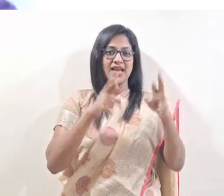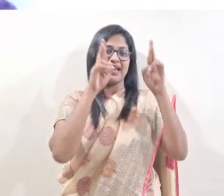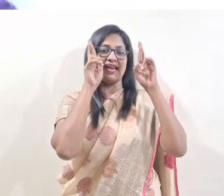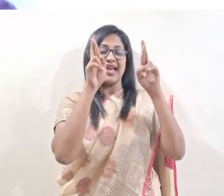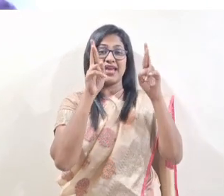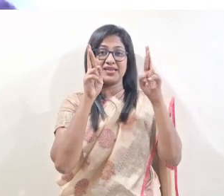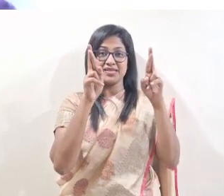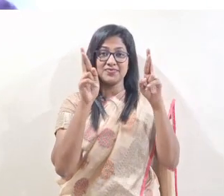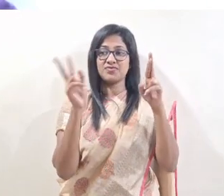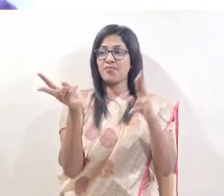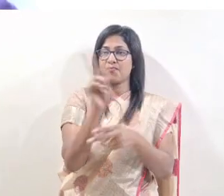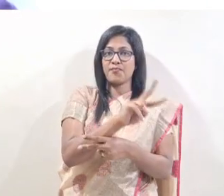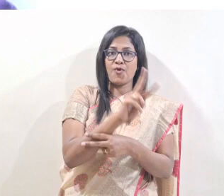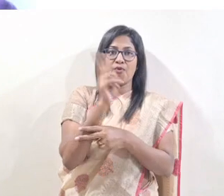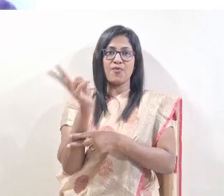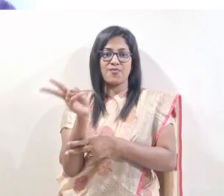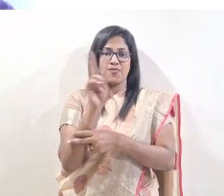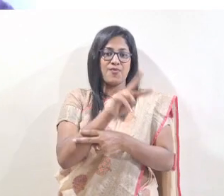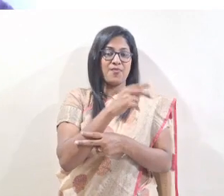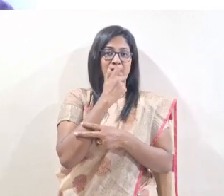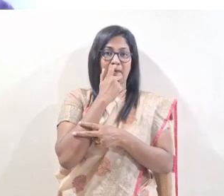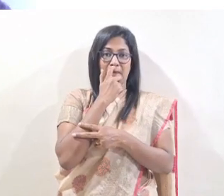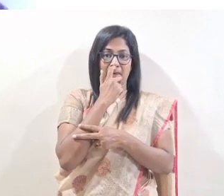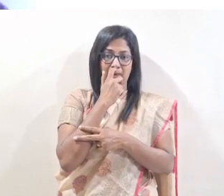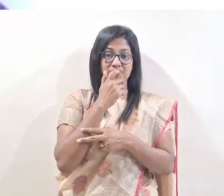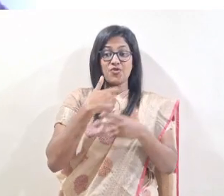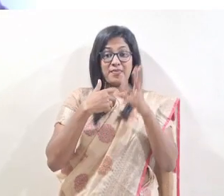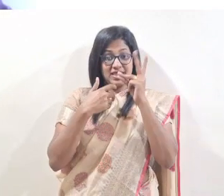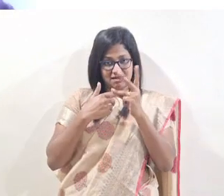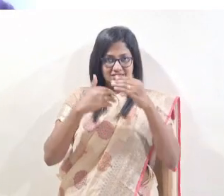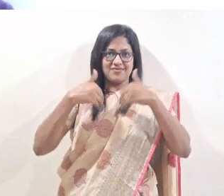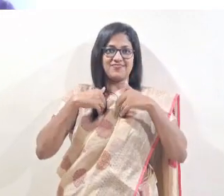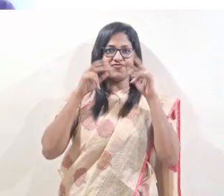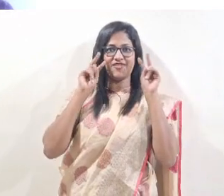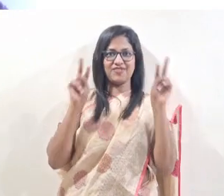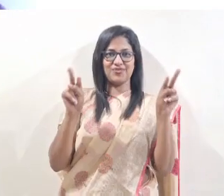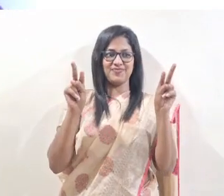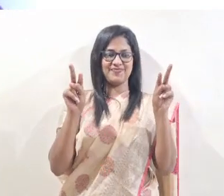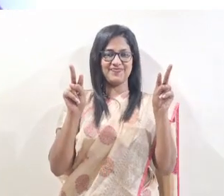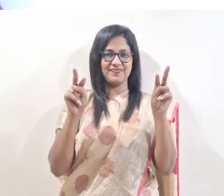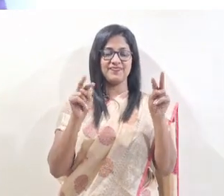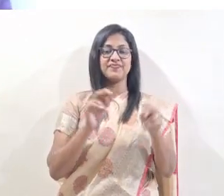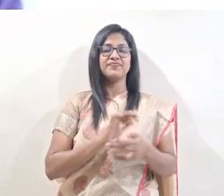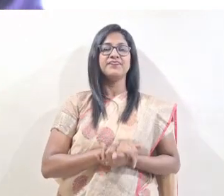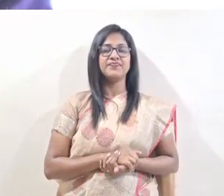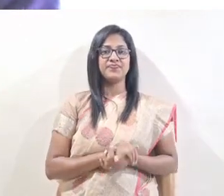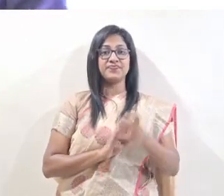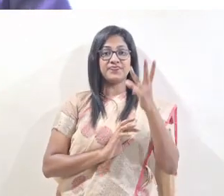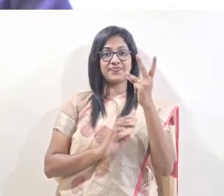the expectations of both sides of the table. So I am sitting on the third side.